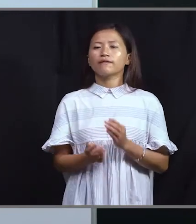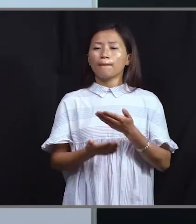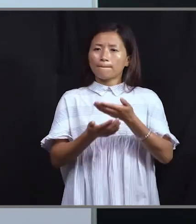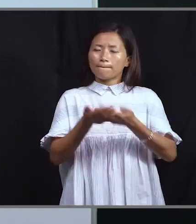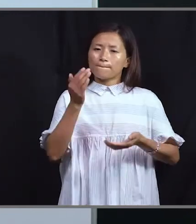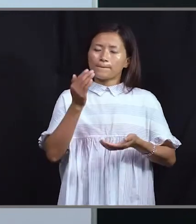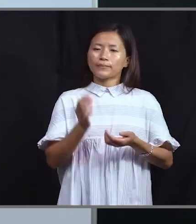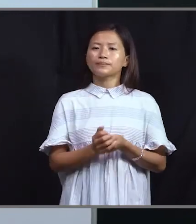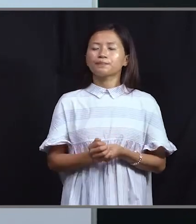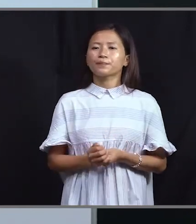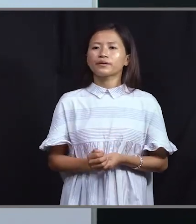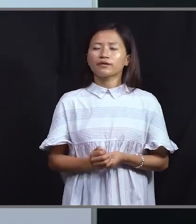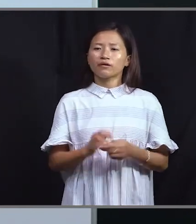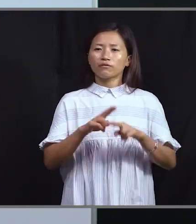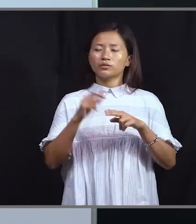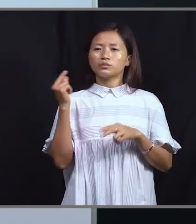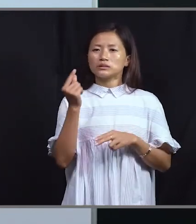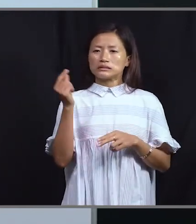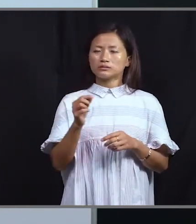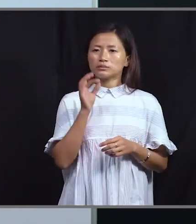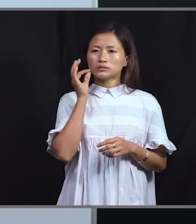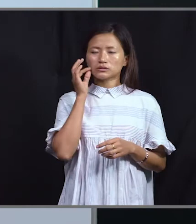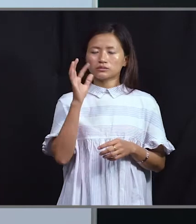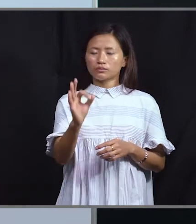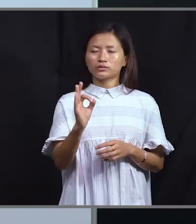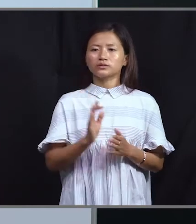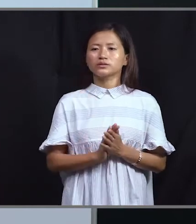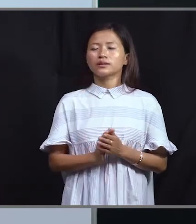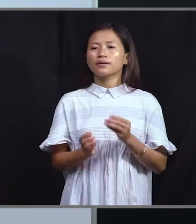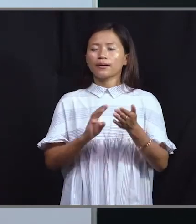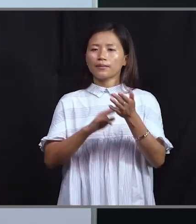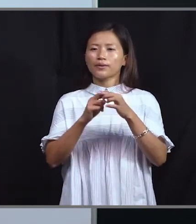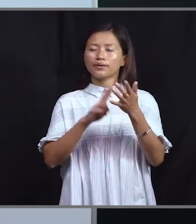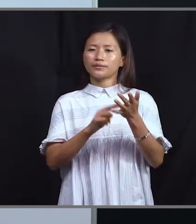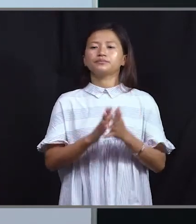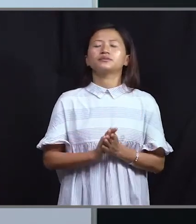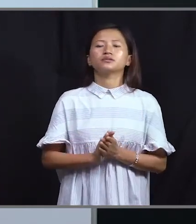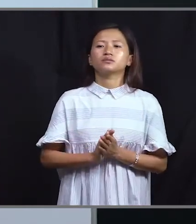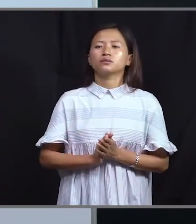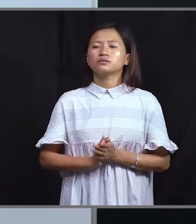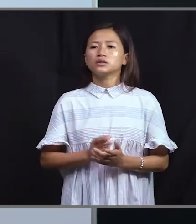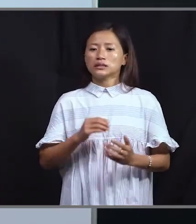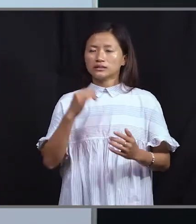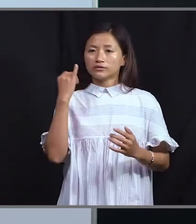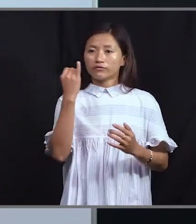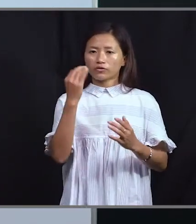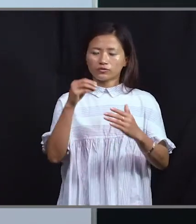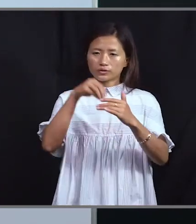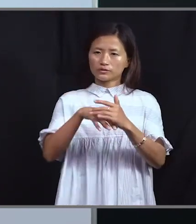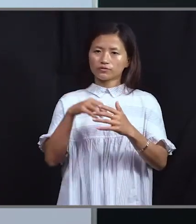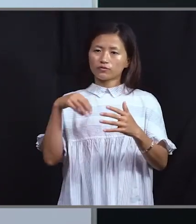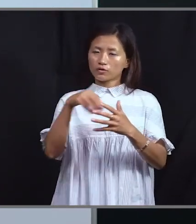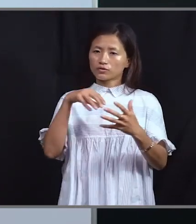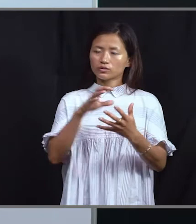is the last function, but one of the most important functions in management, okay? Because it involves, okay, comparing